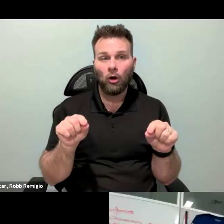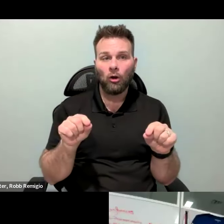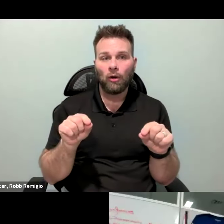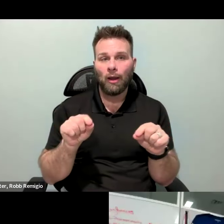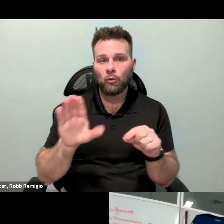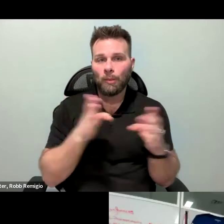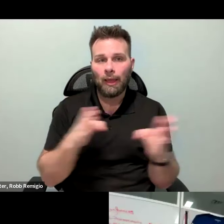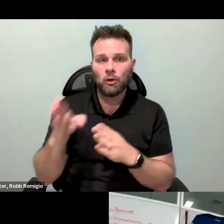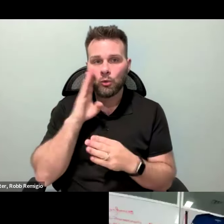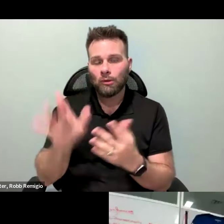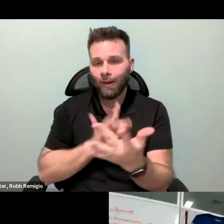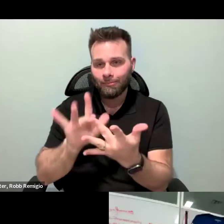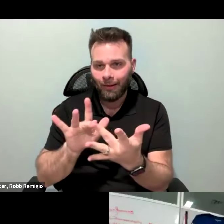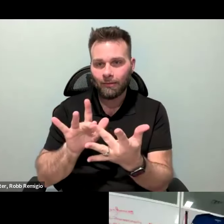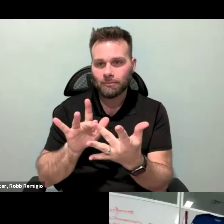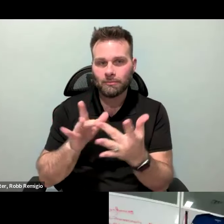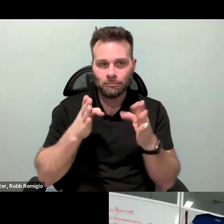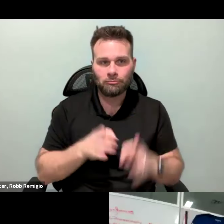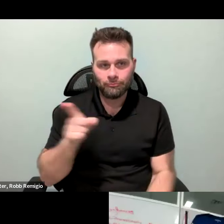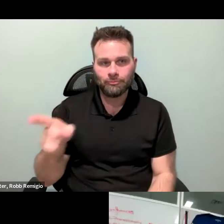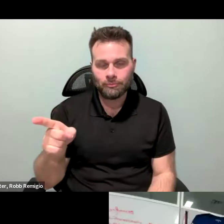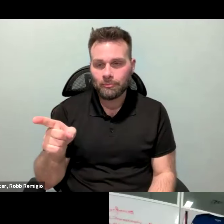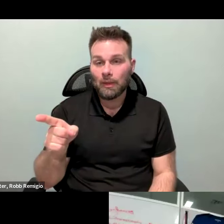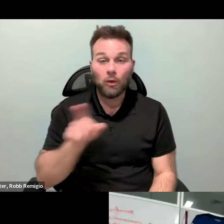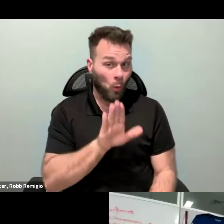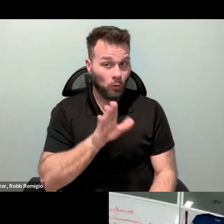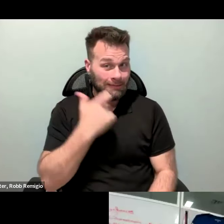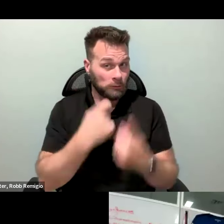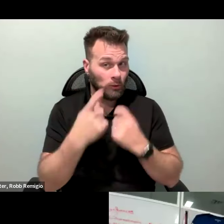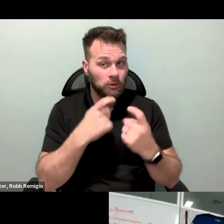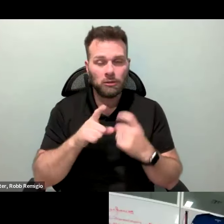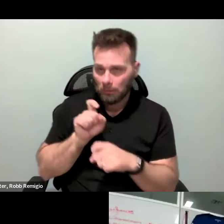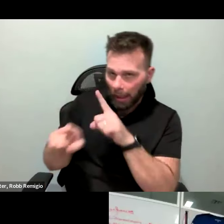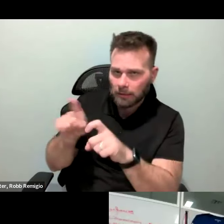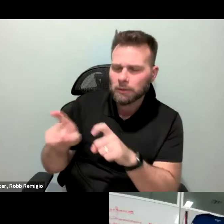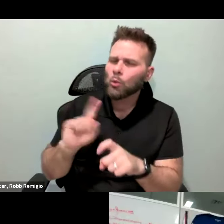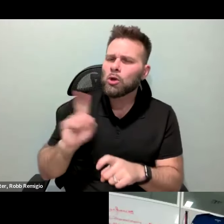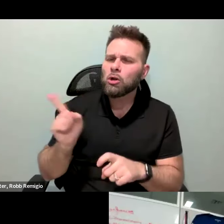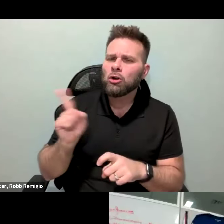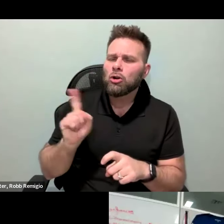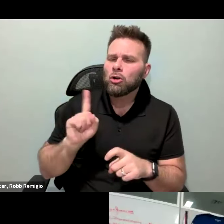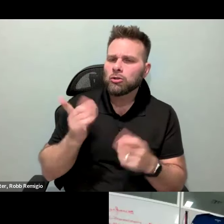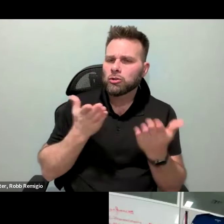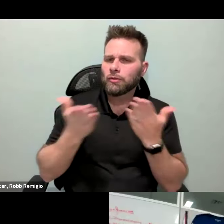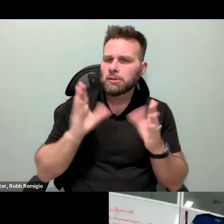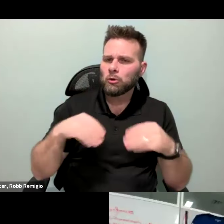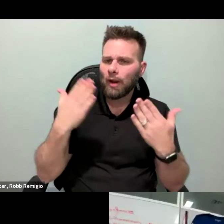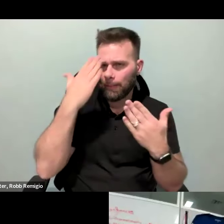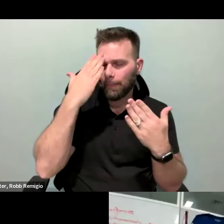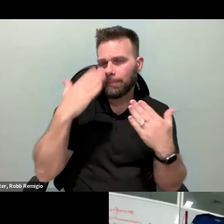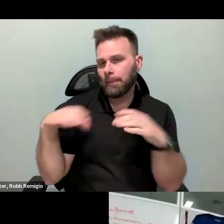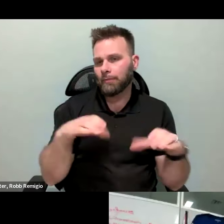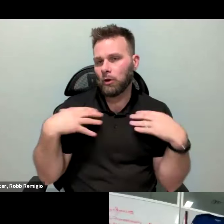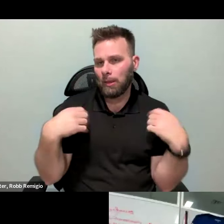then inquire about the question that you just asked, being, where could my daughter receive services for behavioral health? And